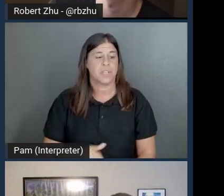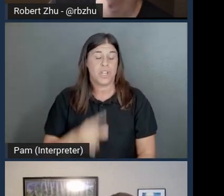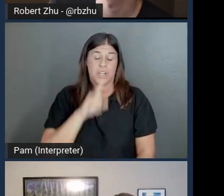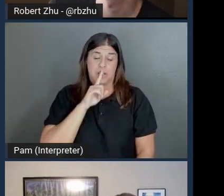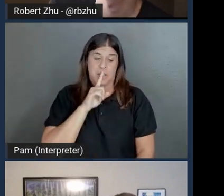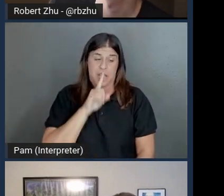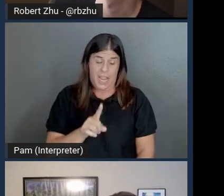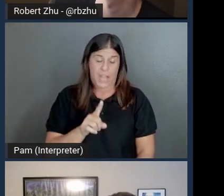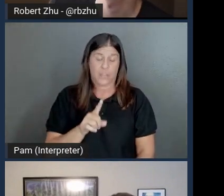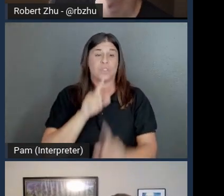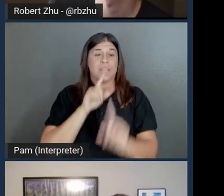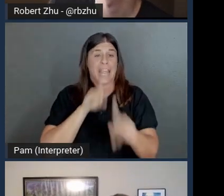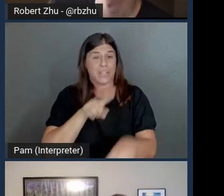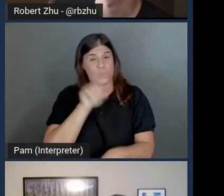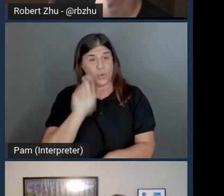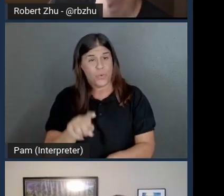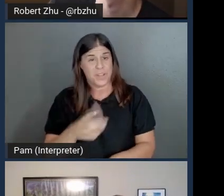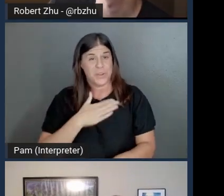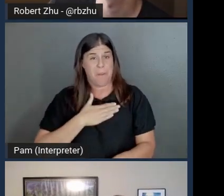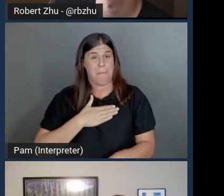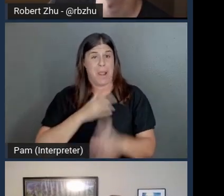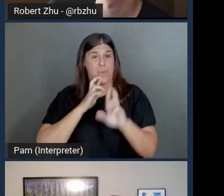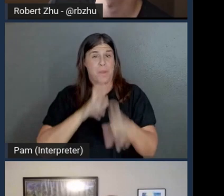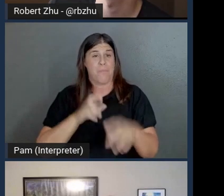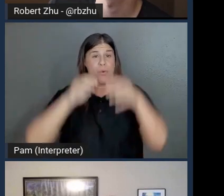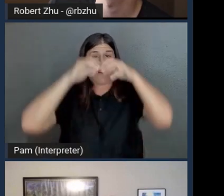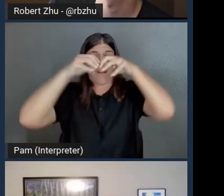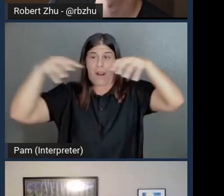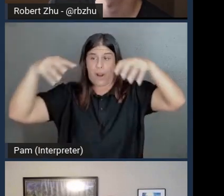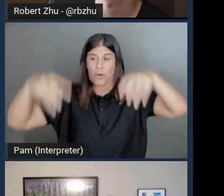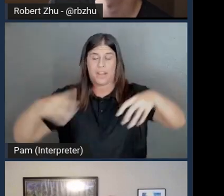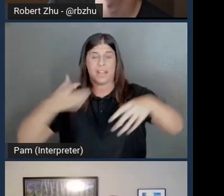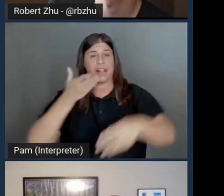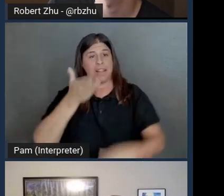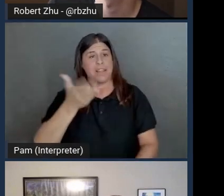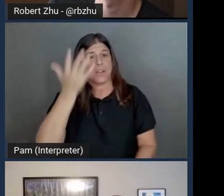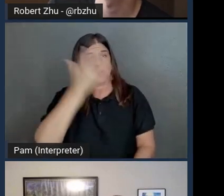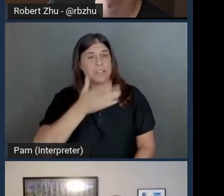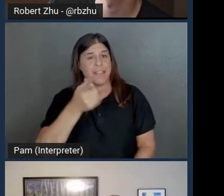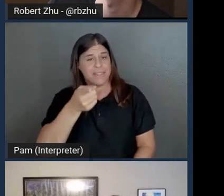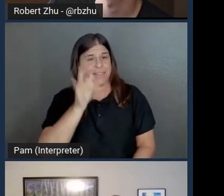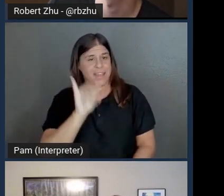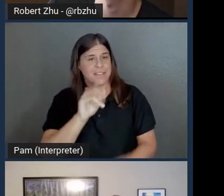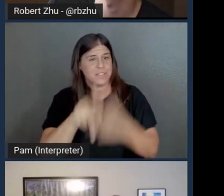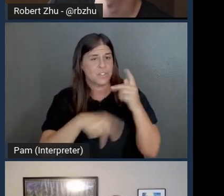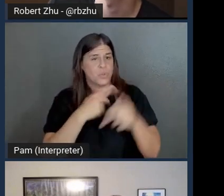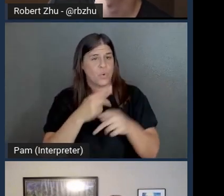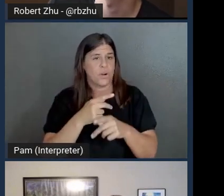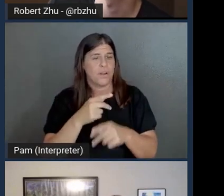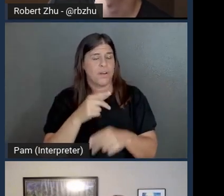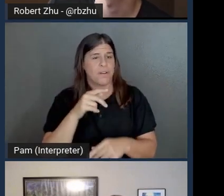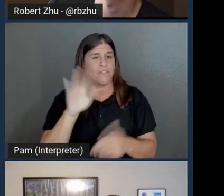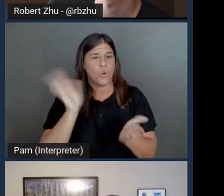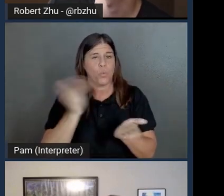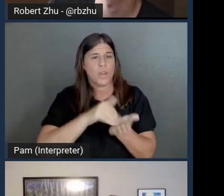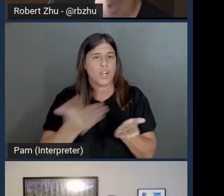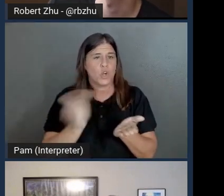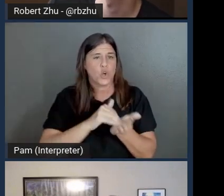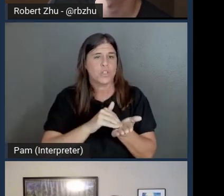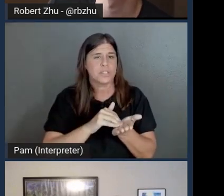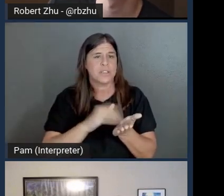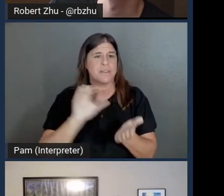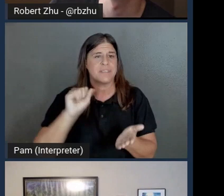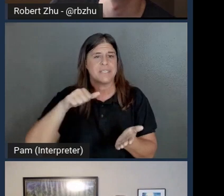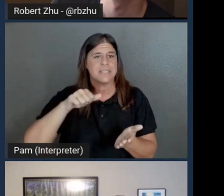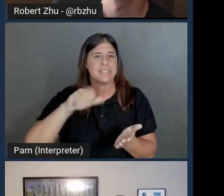basically answer the question of what is my reporting hierarchy? So what you're looking at here is basically that sort of recursive SQL or CTE type